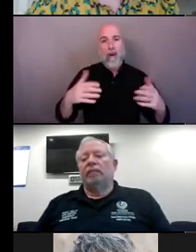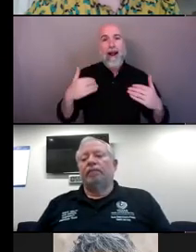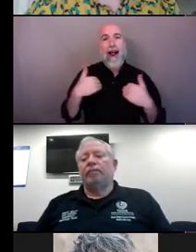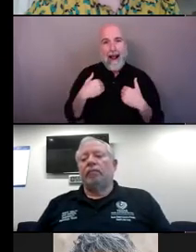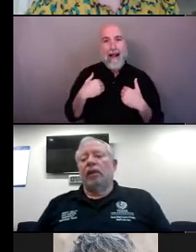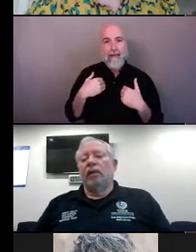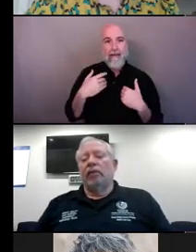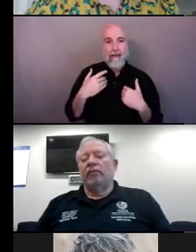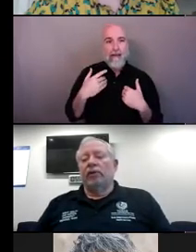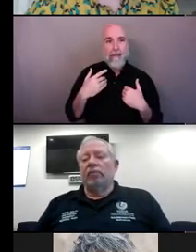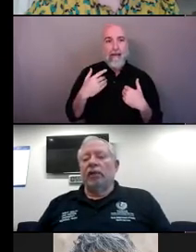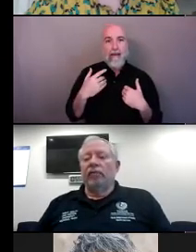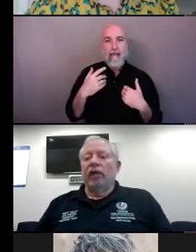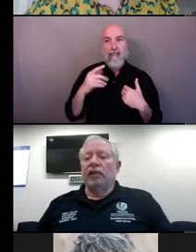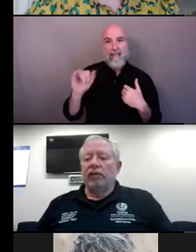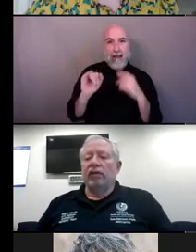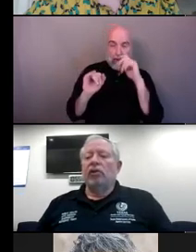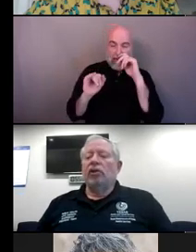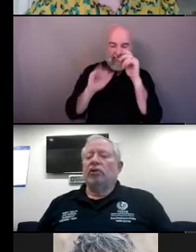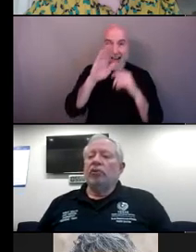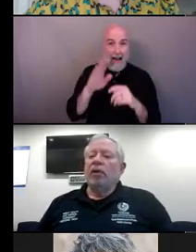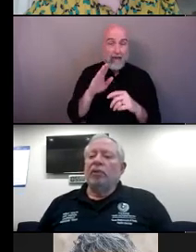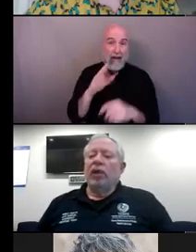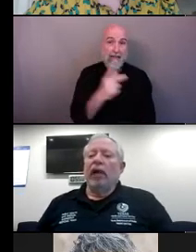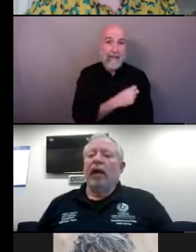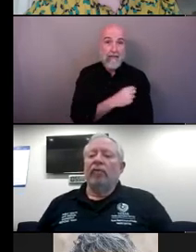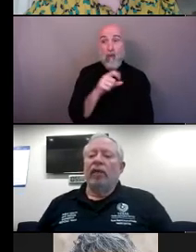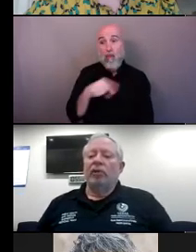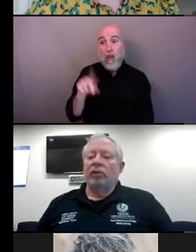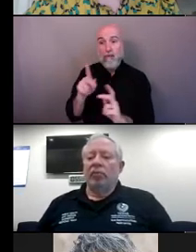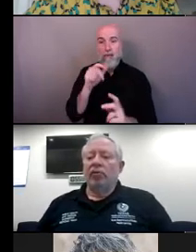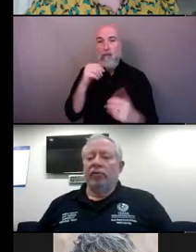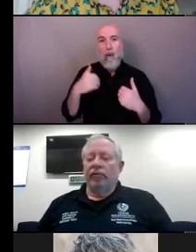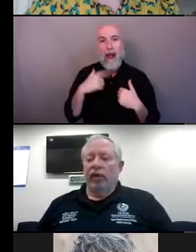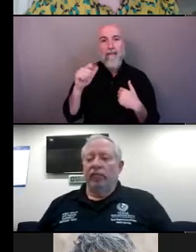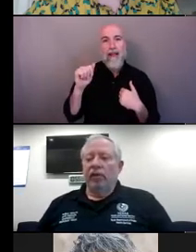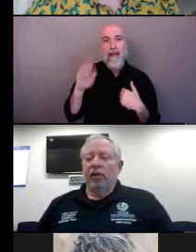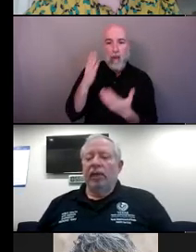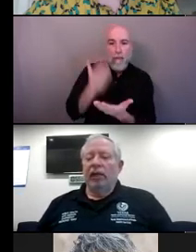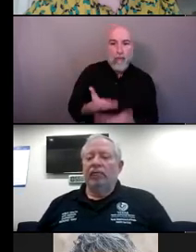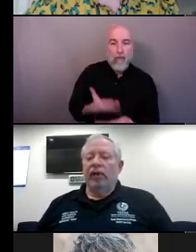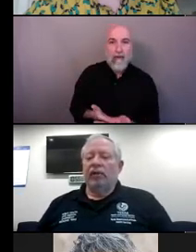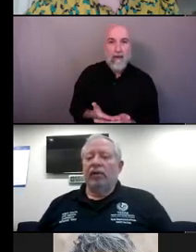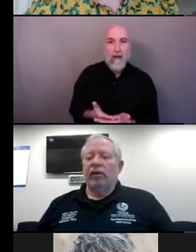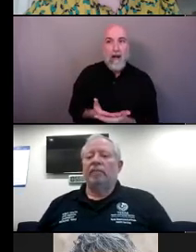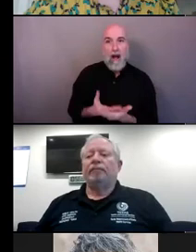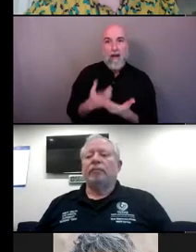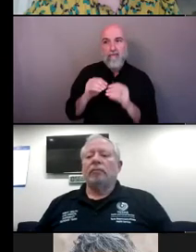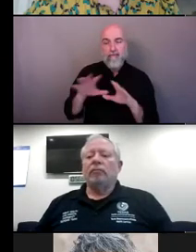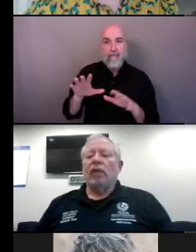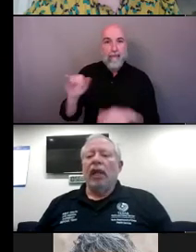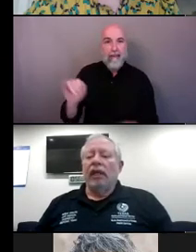the infection but never got tested. So those people don't have laboratory proof of being infected or